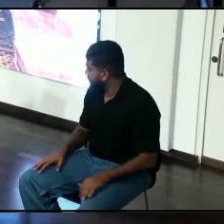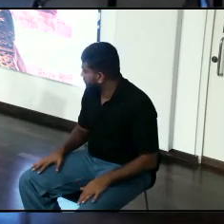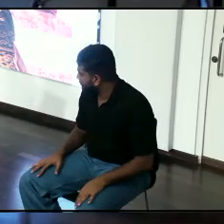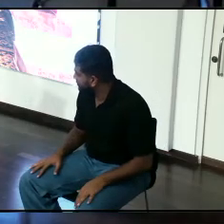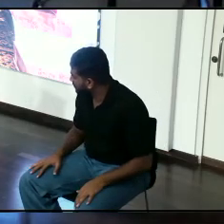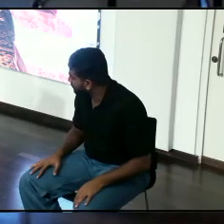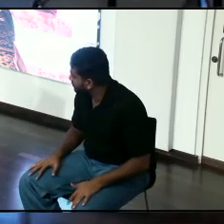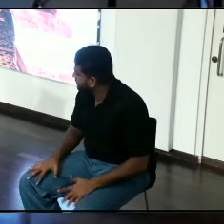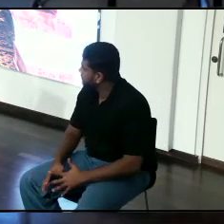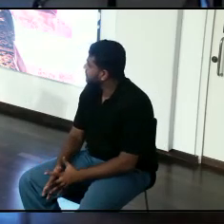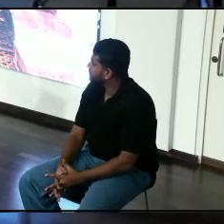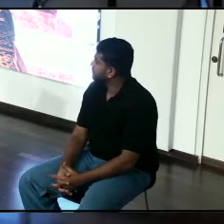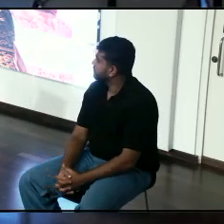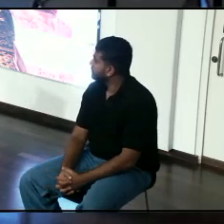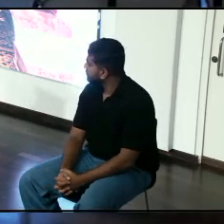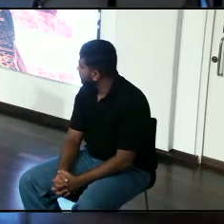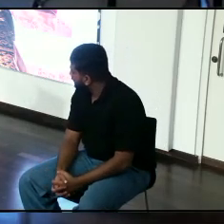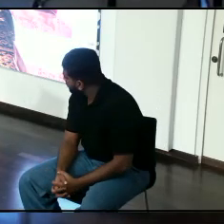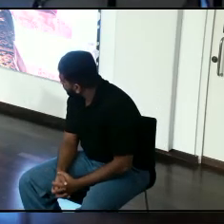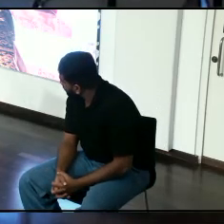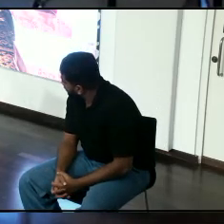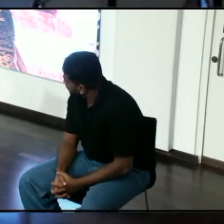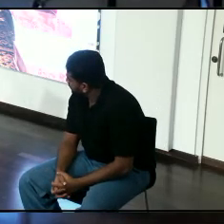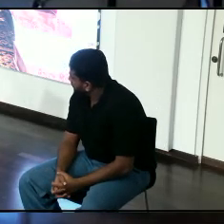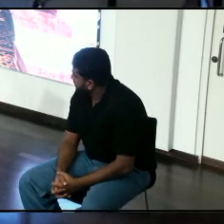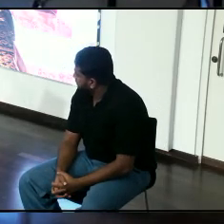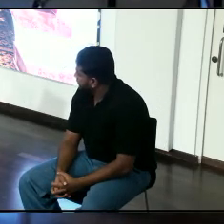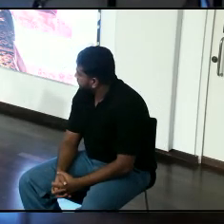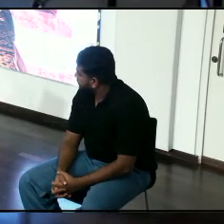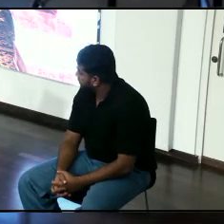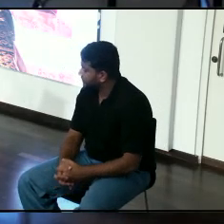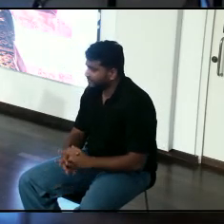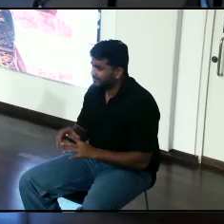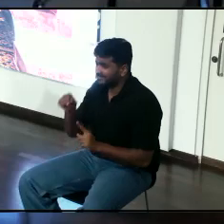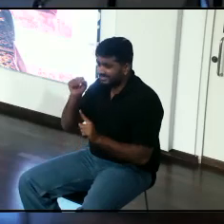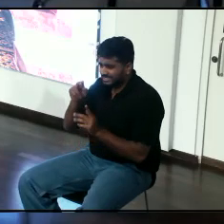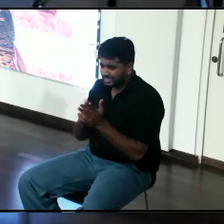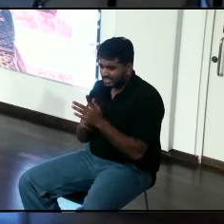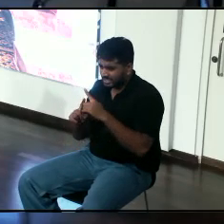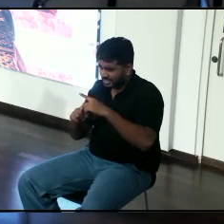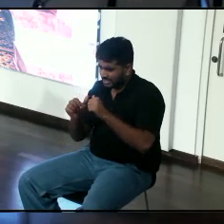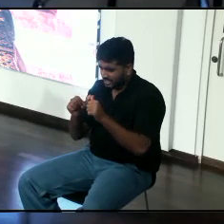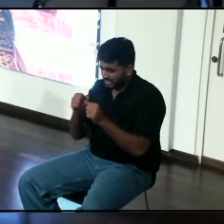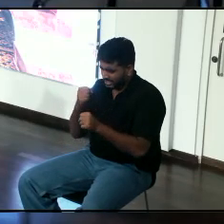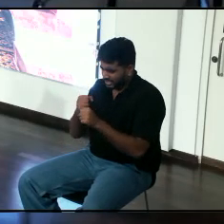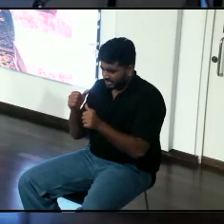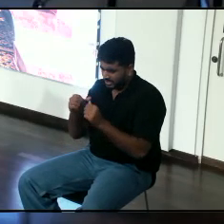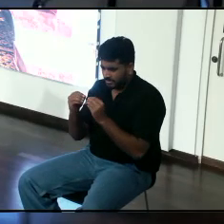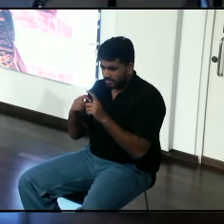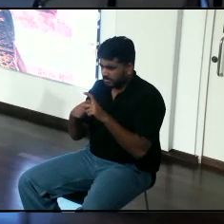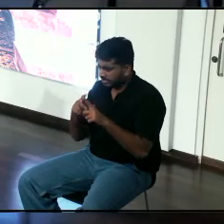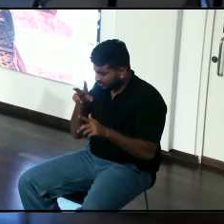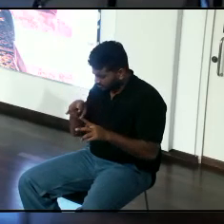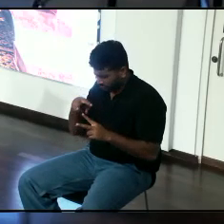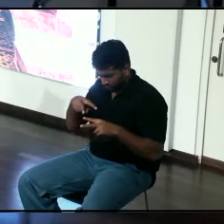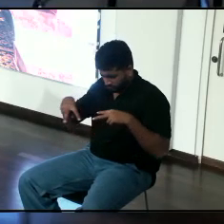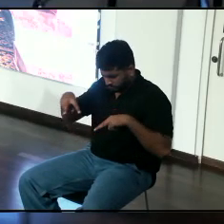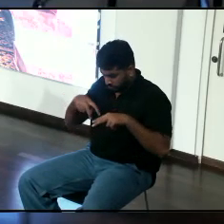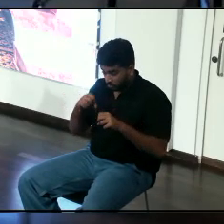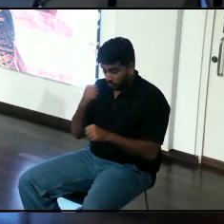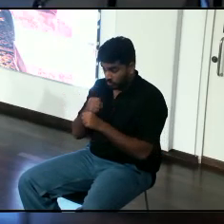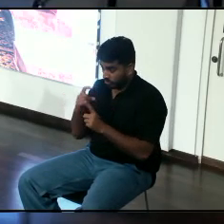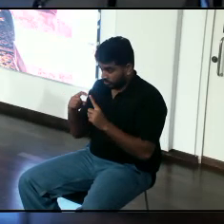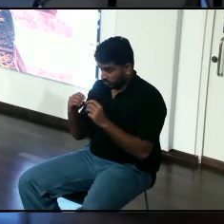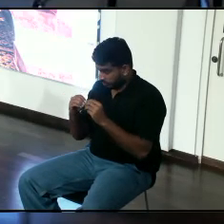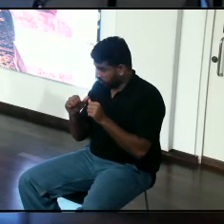that story. So speaking of the intangible, there are so many cliched ways of looking at Goa as a